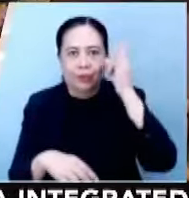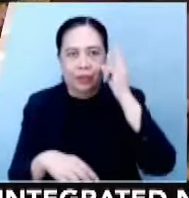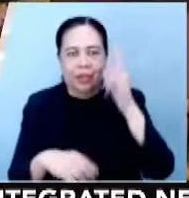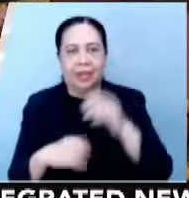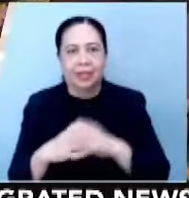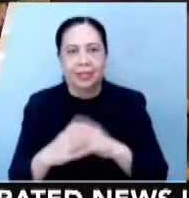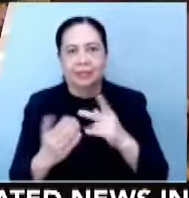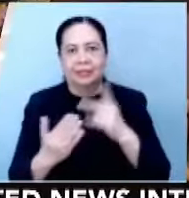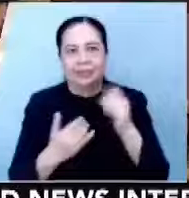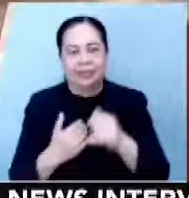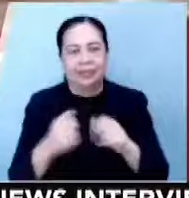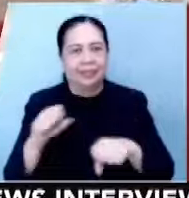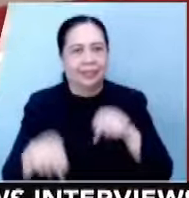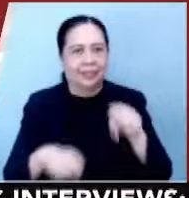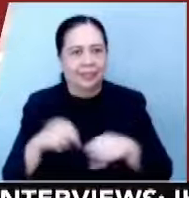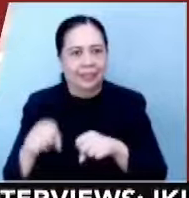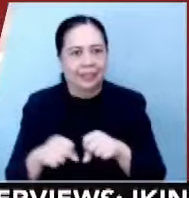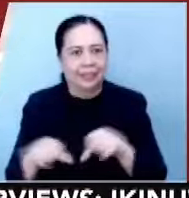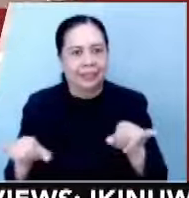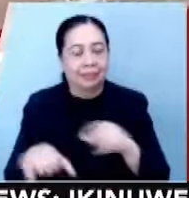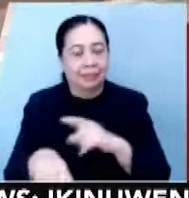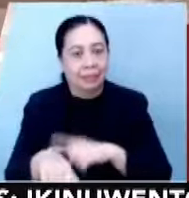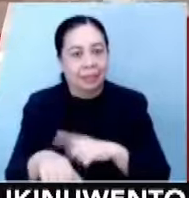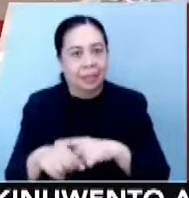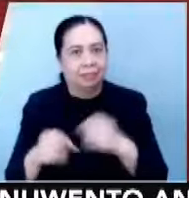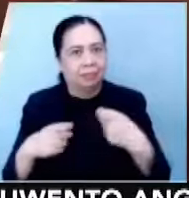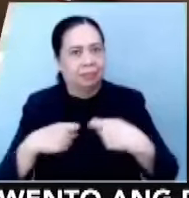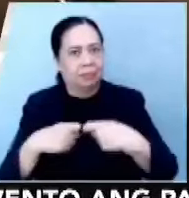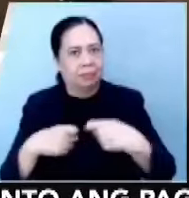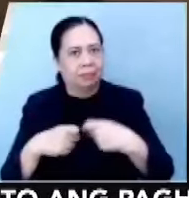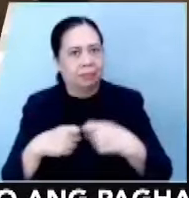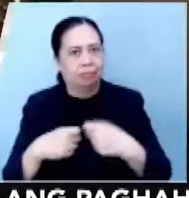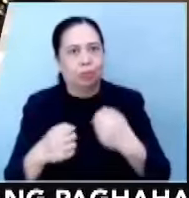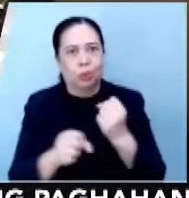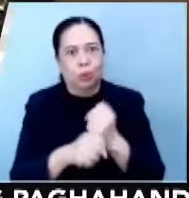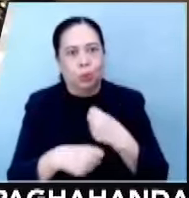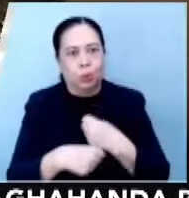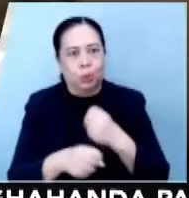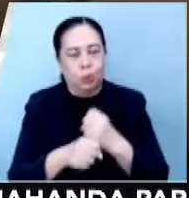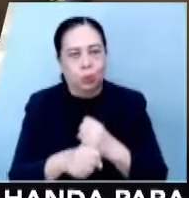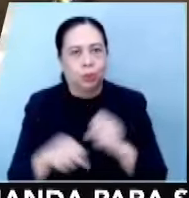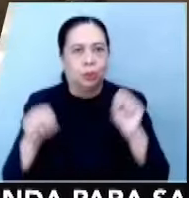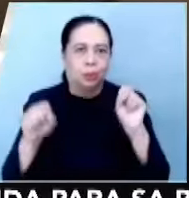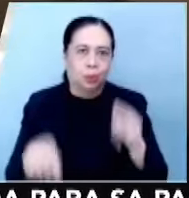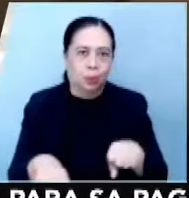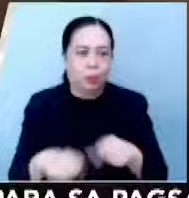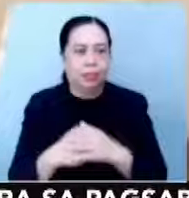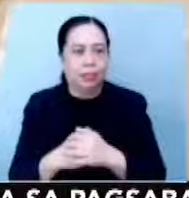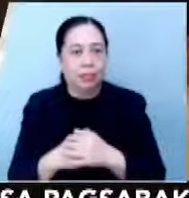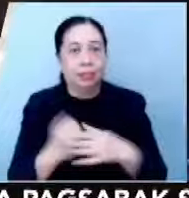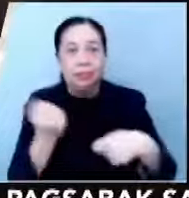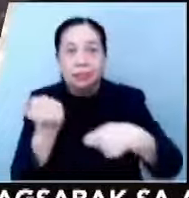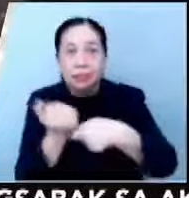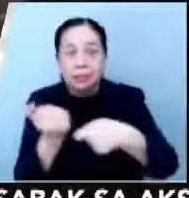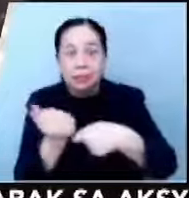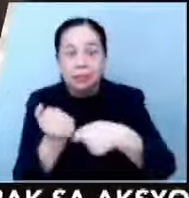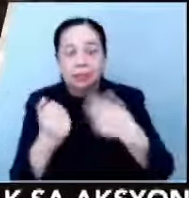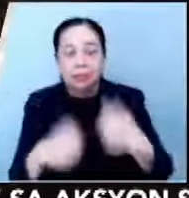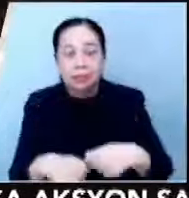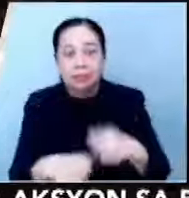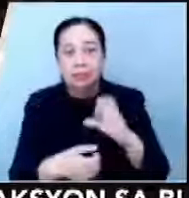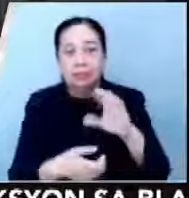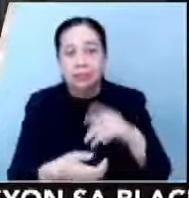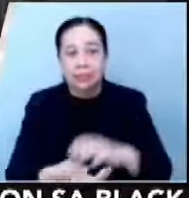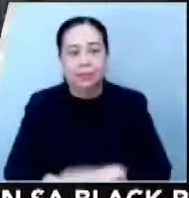Cycle. At the same time, dahil marami tayong power na nage-generate, pwede rin pong maging charging station. This is only